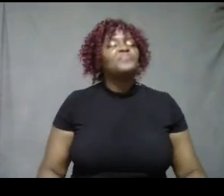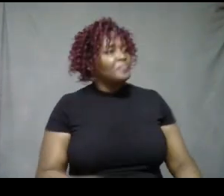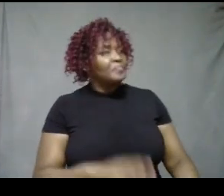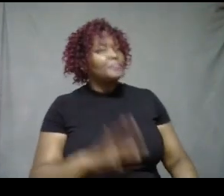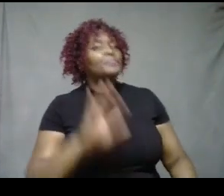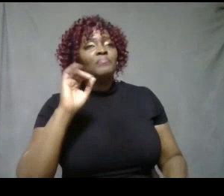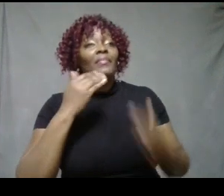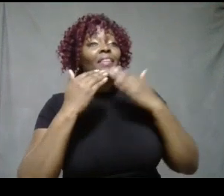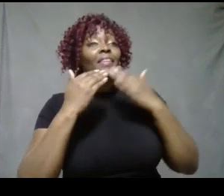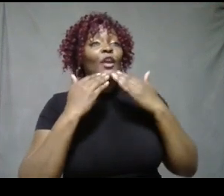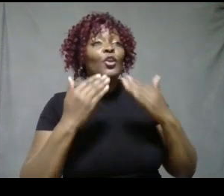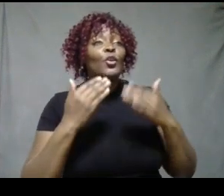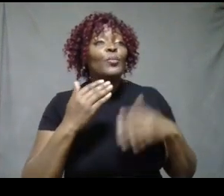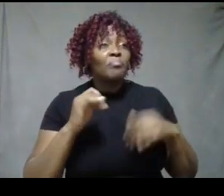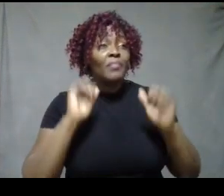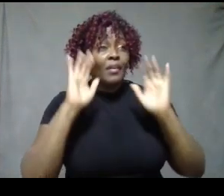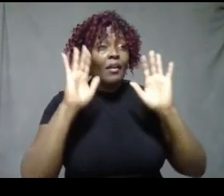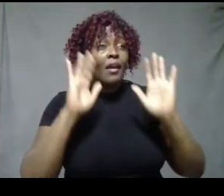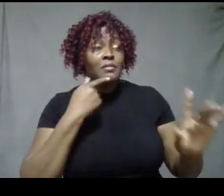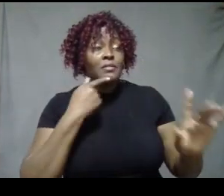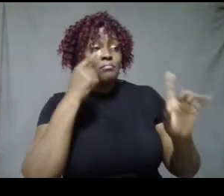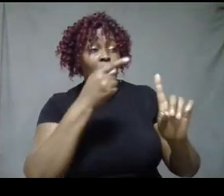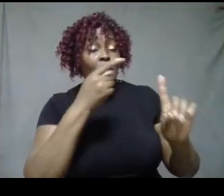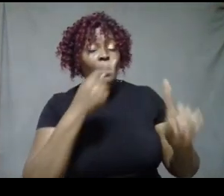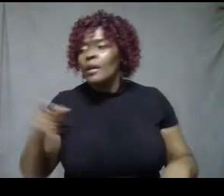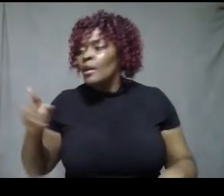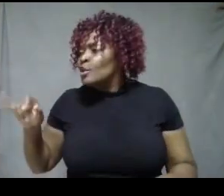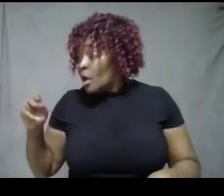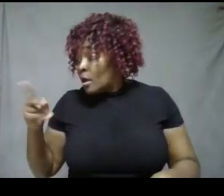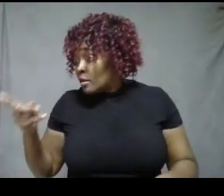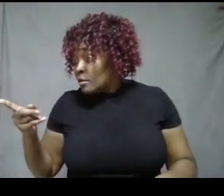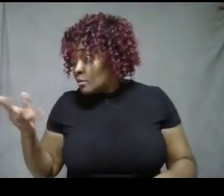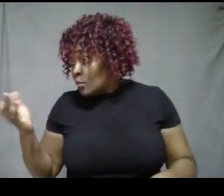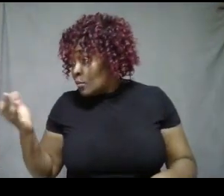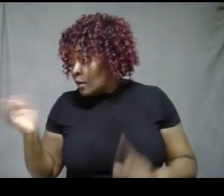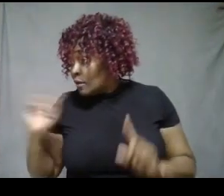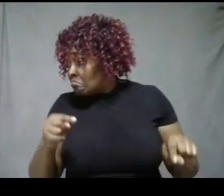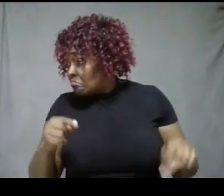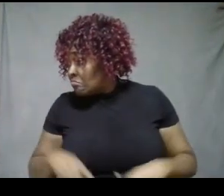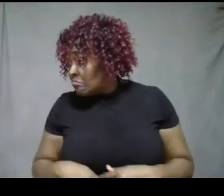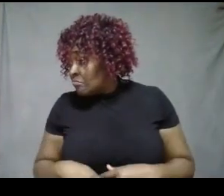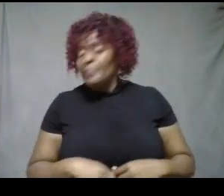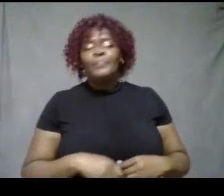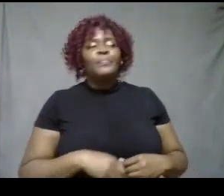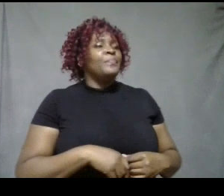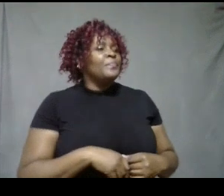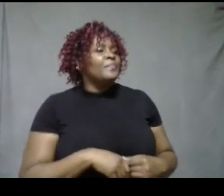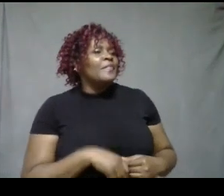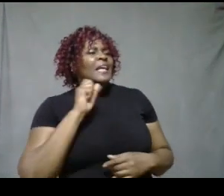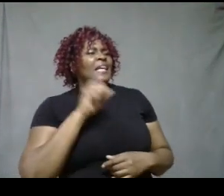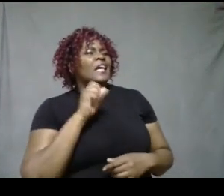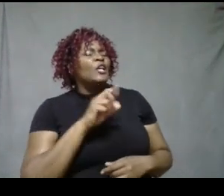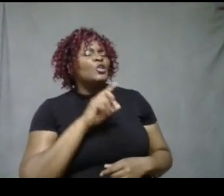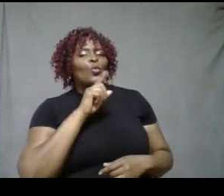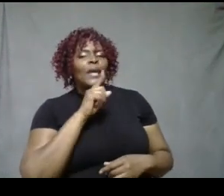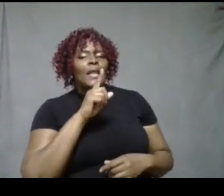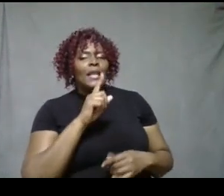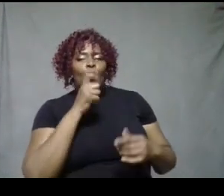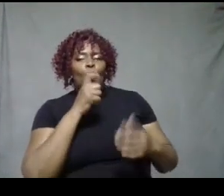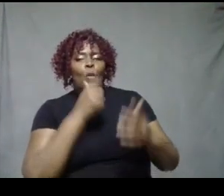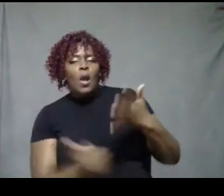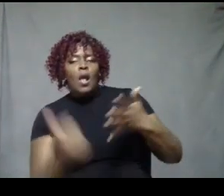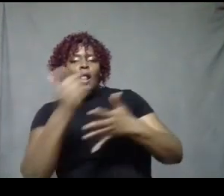John, did you want to respond to anything? Yes. Yeah, so what we're prioritizing as well is those who didn't receive any sort of